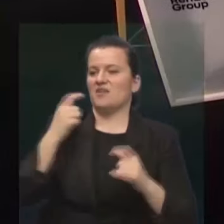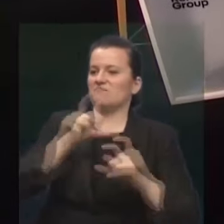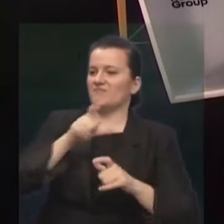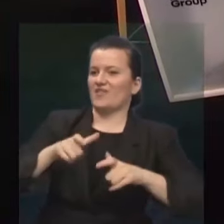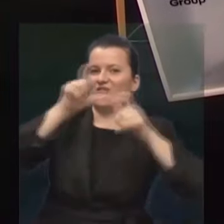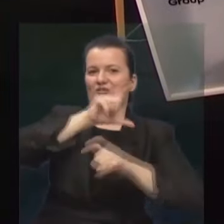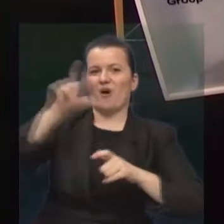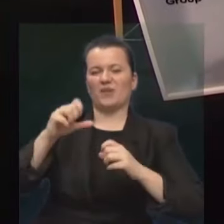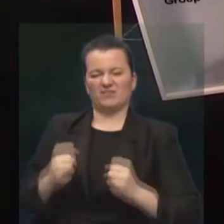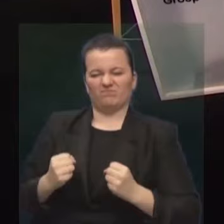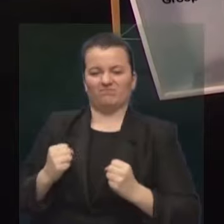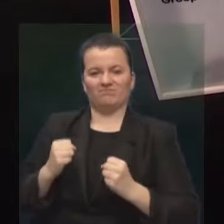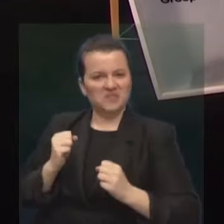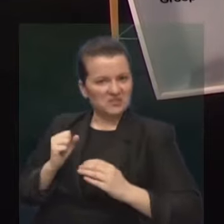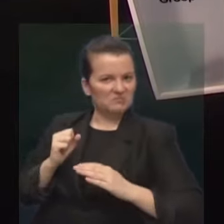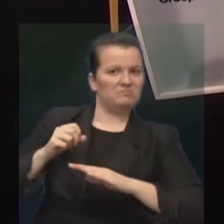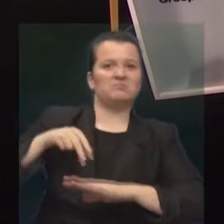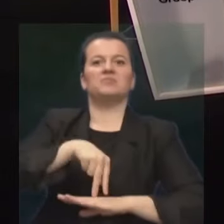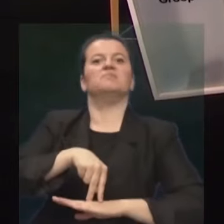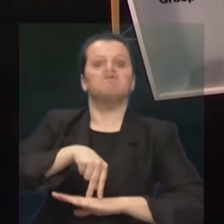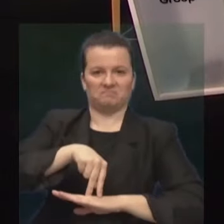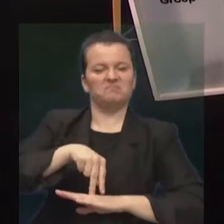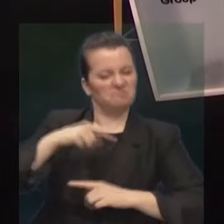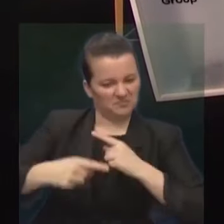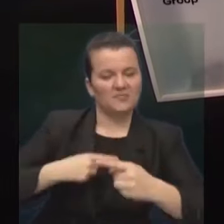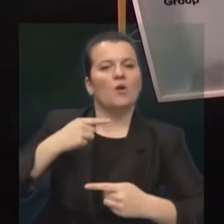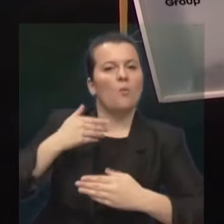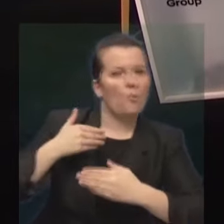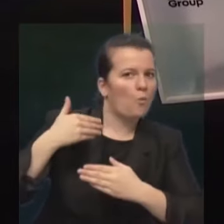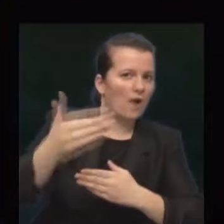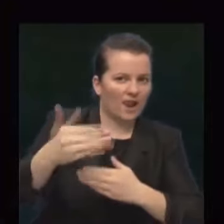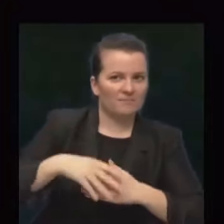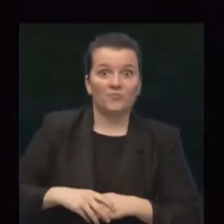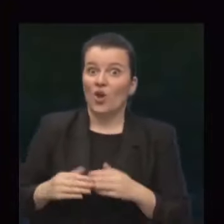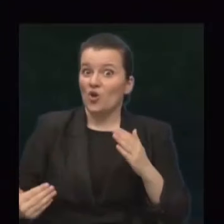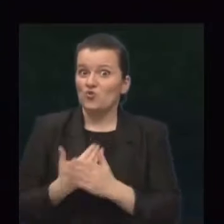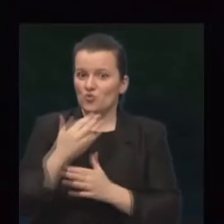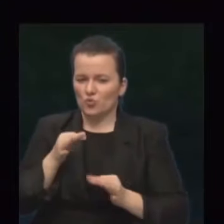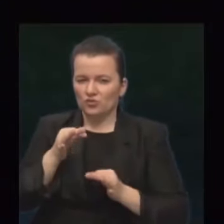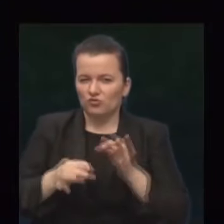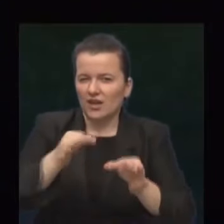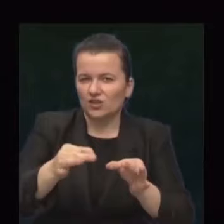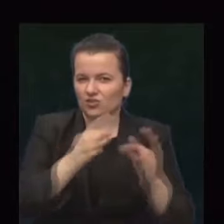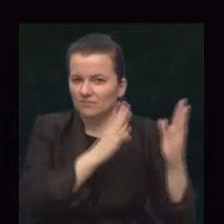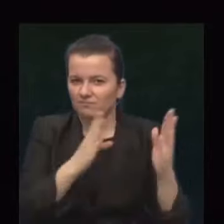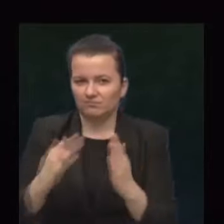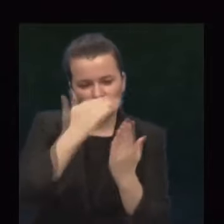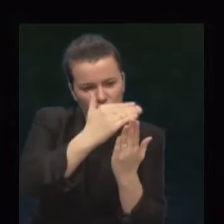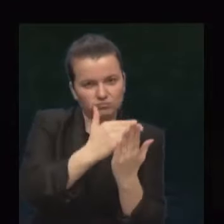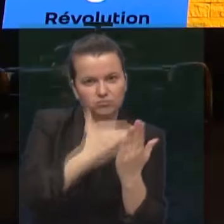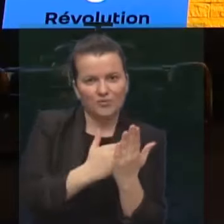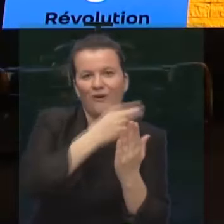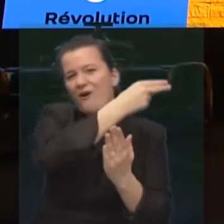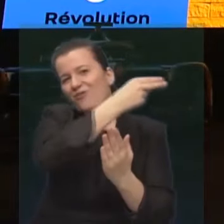In January, on 14 January, we announced our new strategic plan entitled Renolution, which